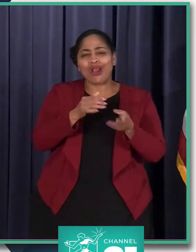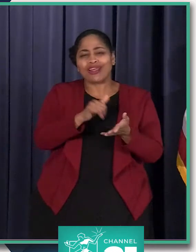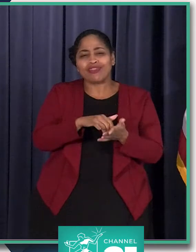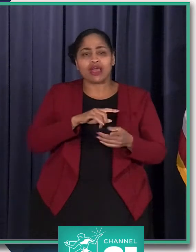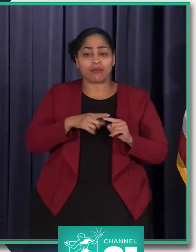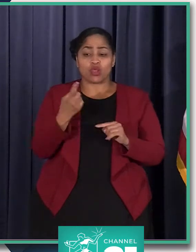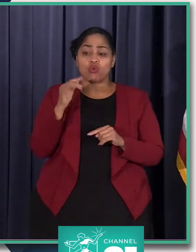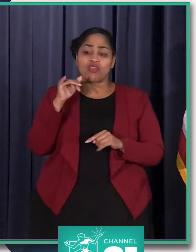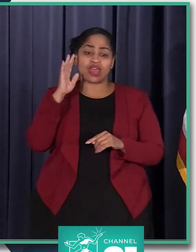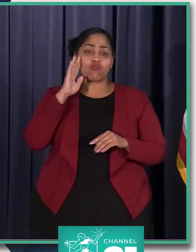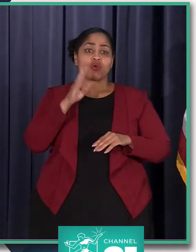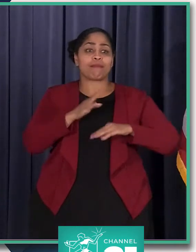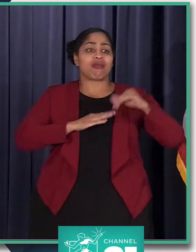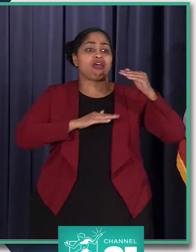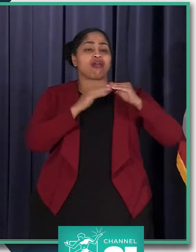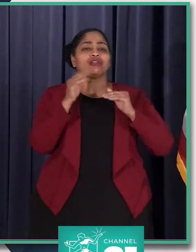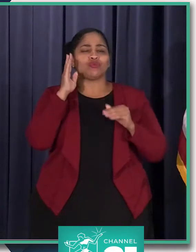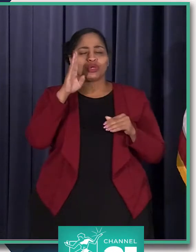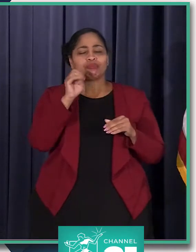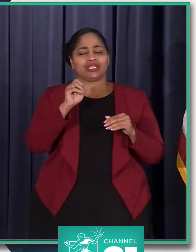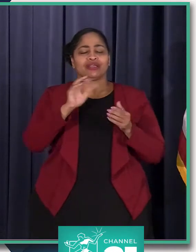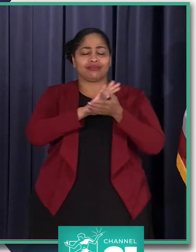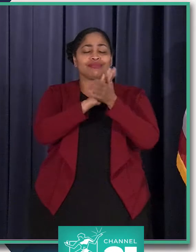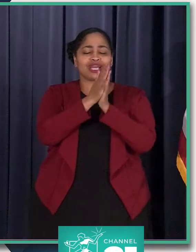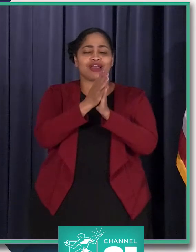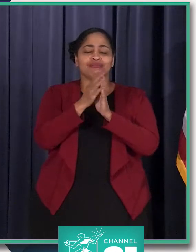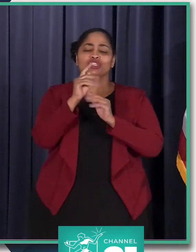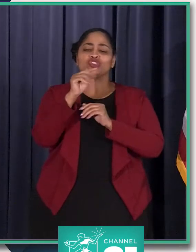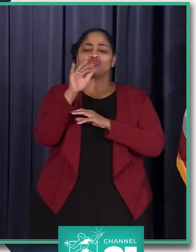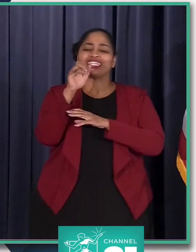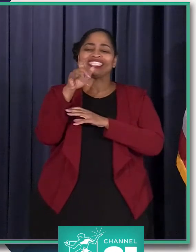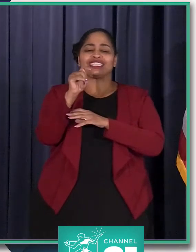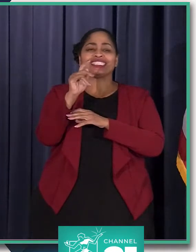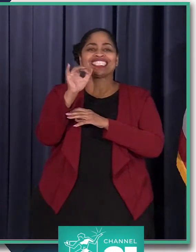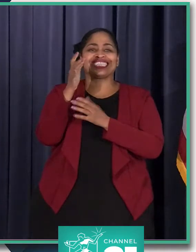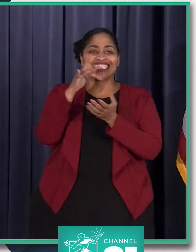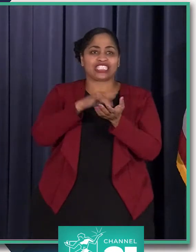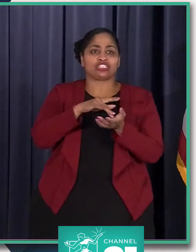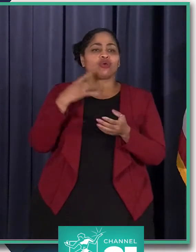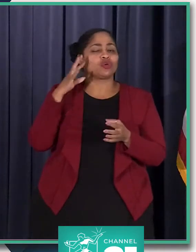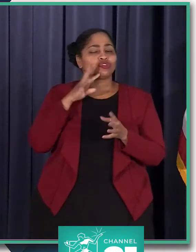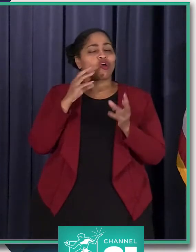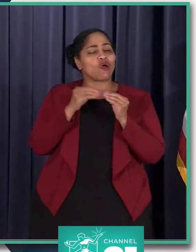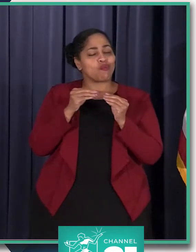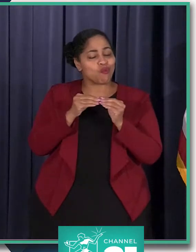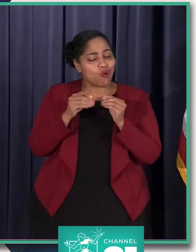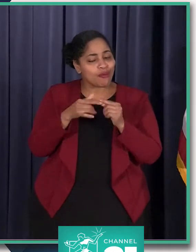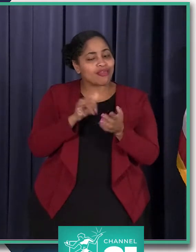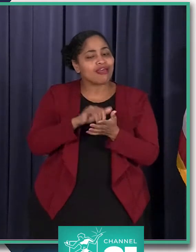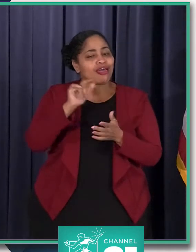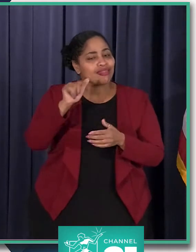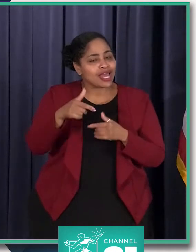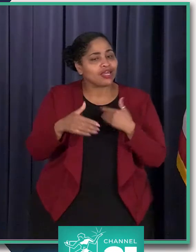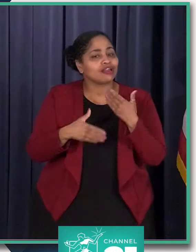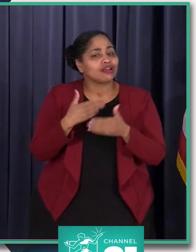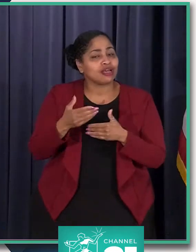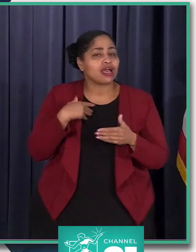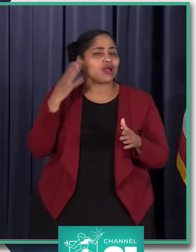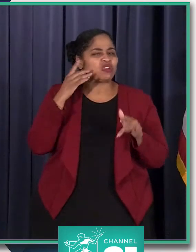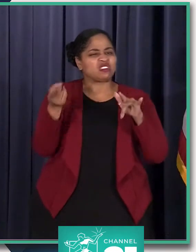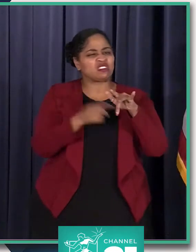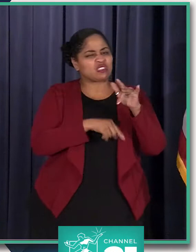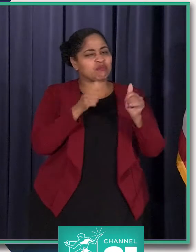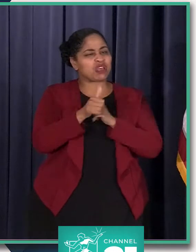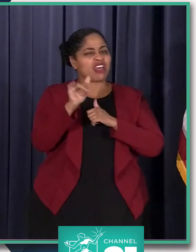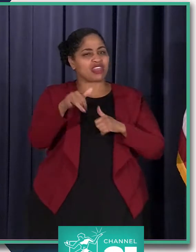one that's going to be built is a transit center. We'll be talking more about that as it comes to fruition, so I'm going to just skip past that